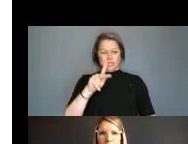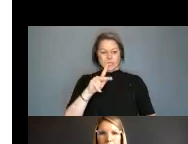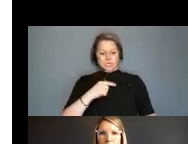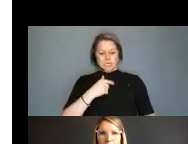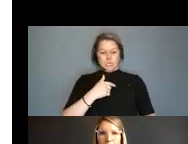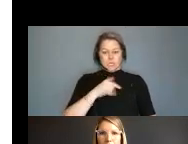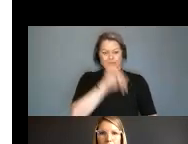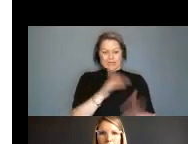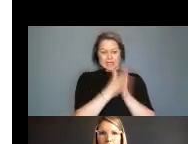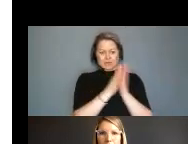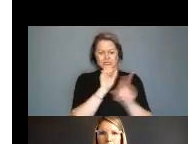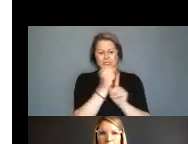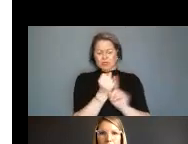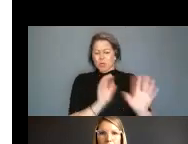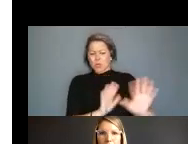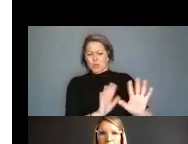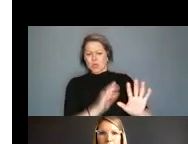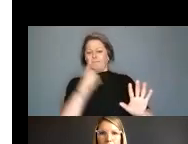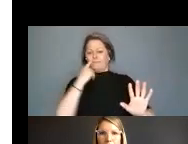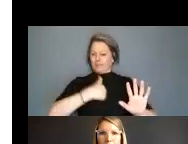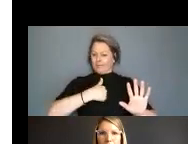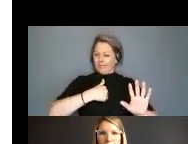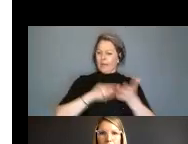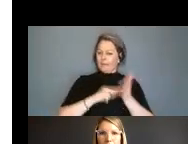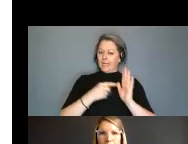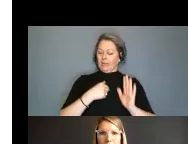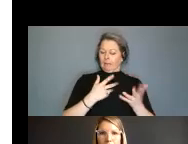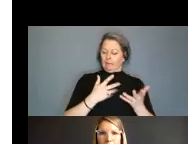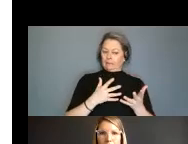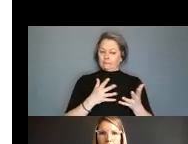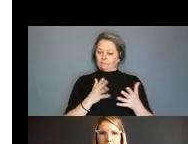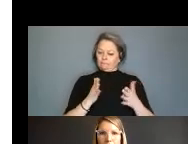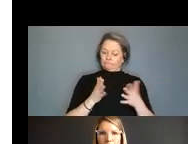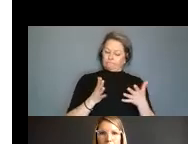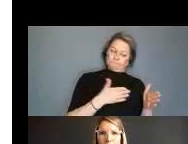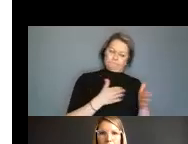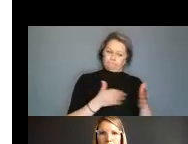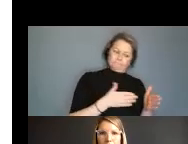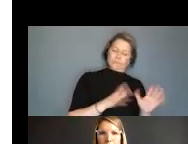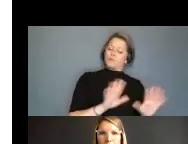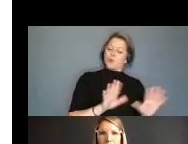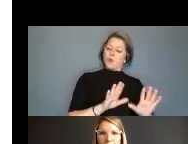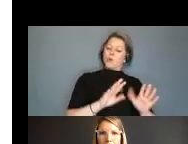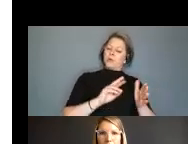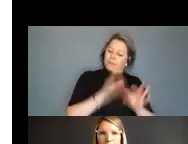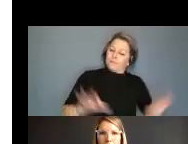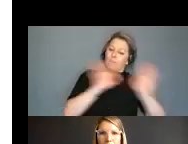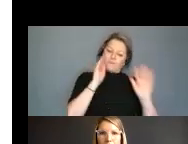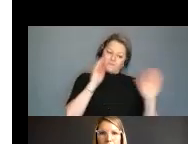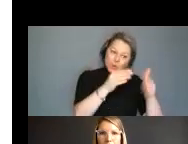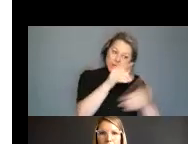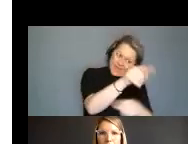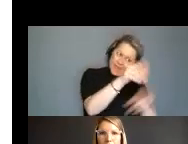that individual. So that's why, again, it's so important to have that assessment and the focus on the person themselves. So we